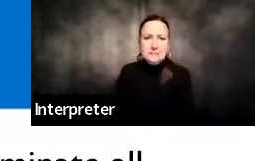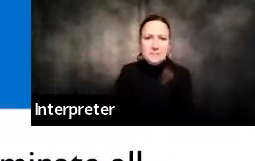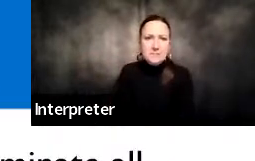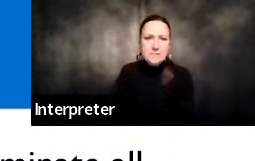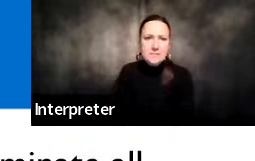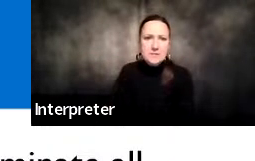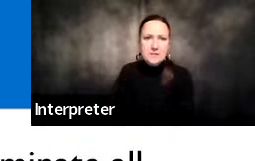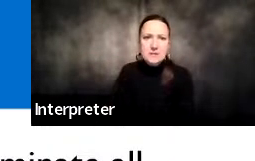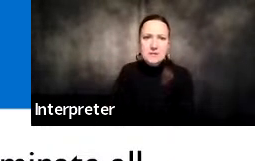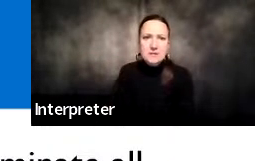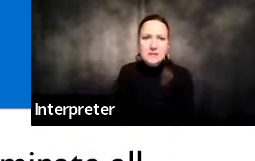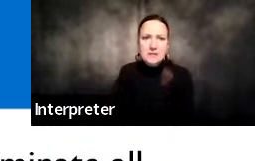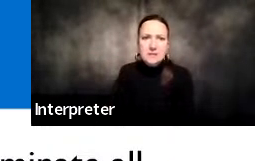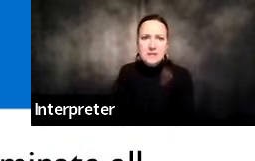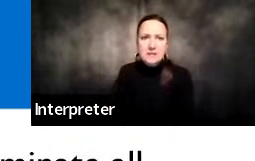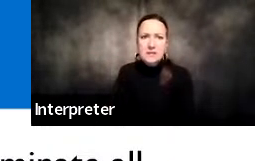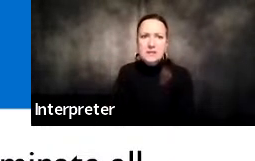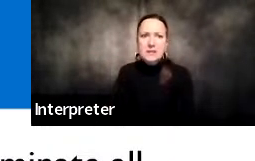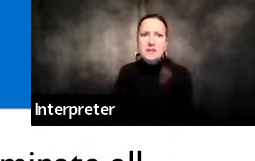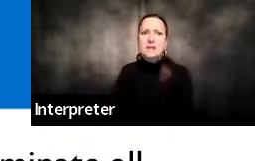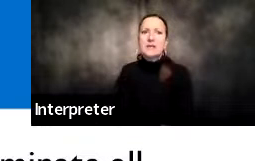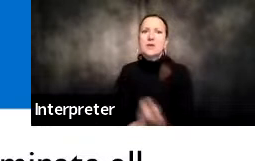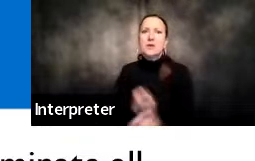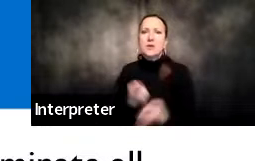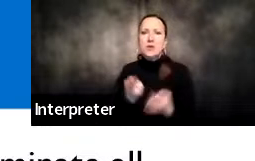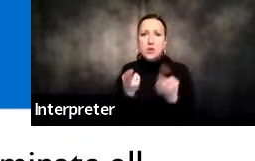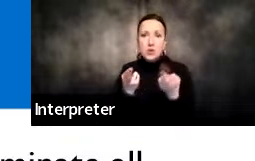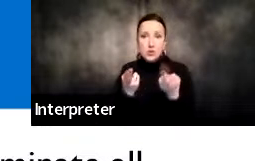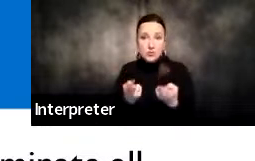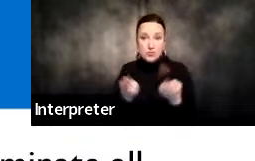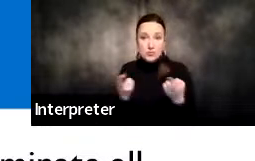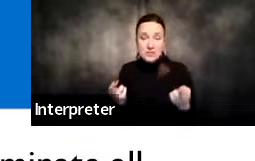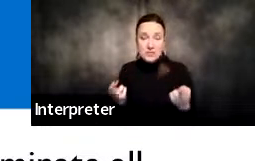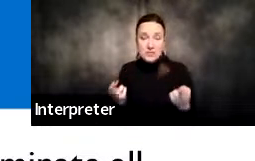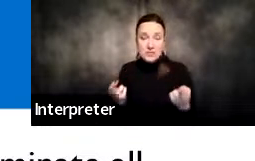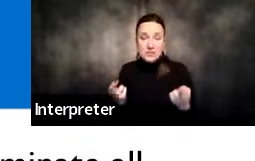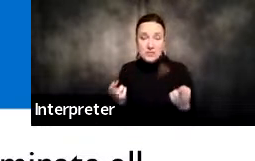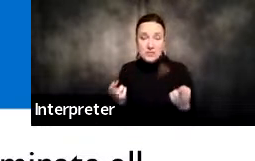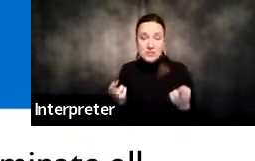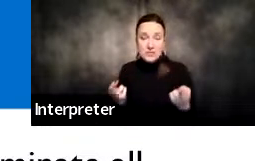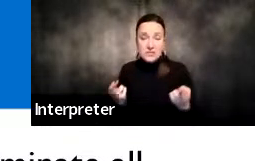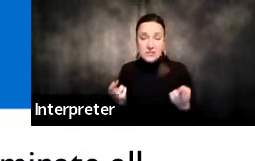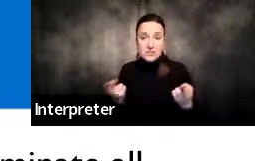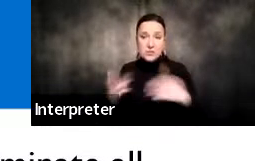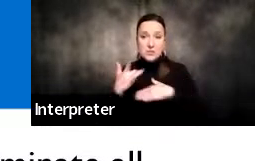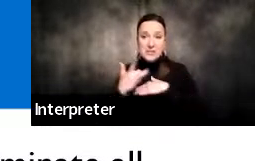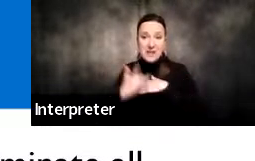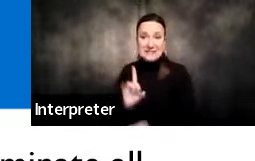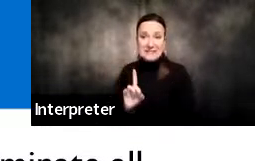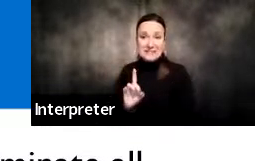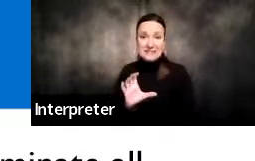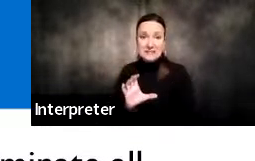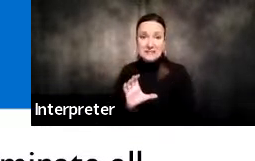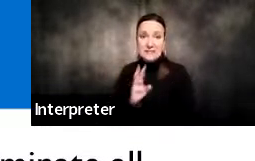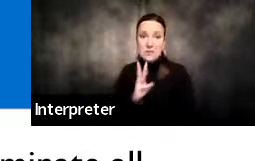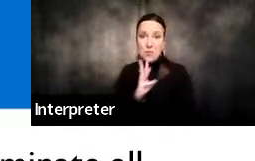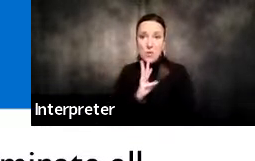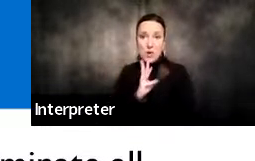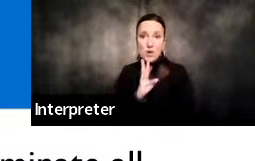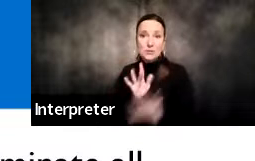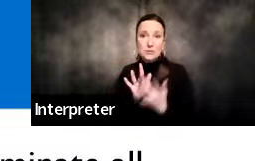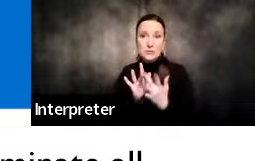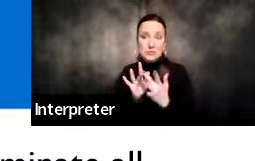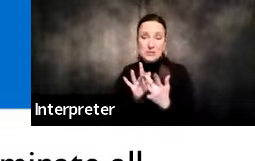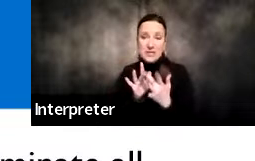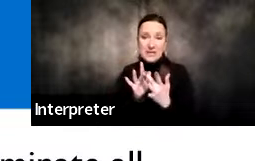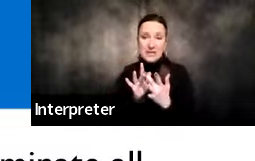Again, the resources available, you can find the plan on DC Water's website. You can also